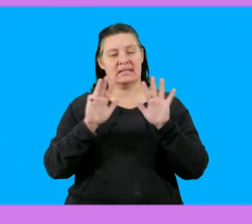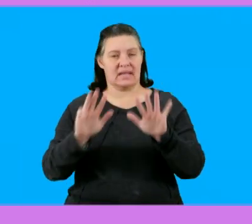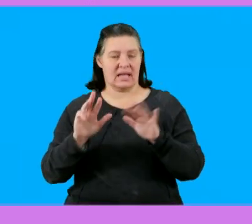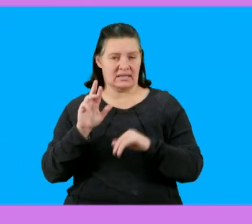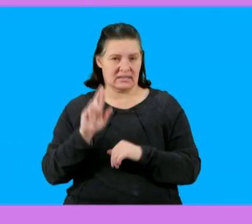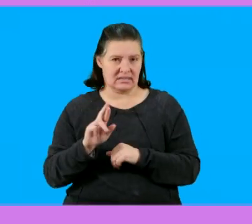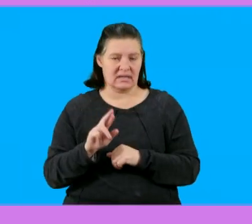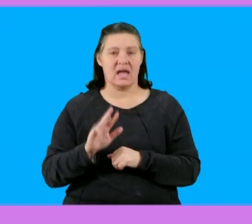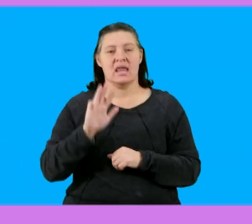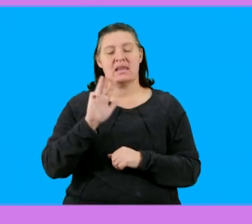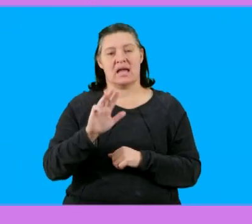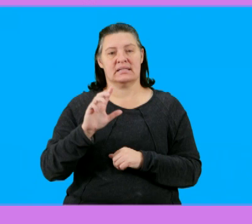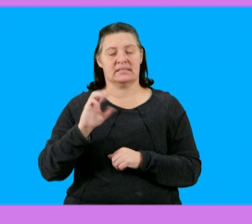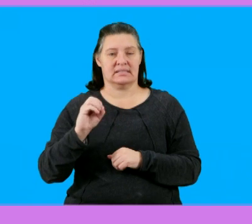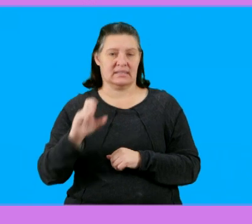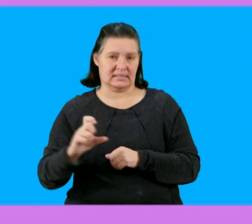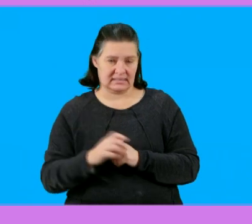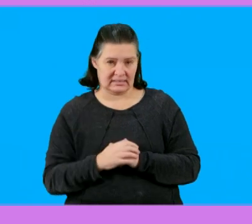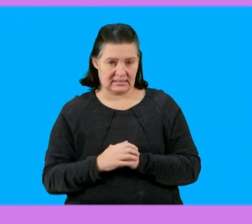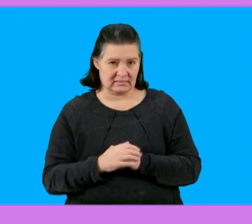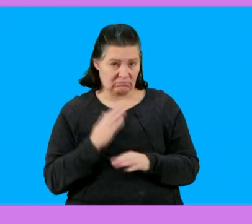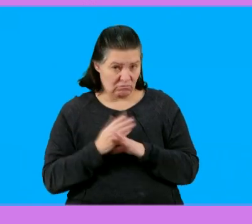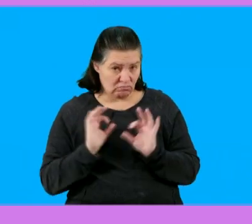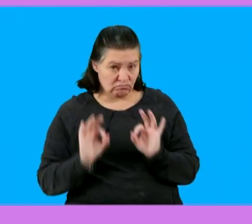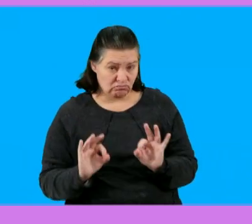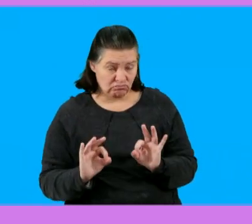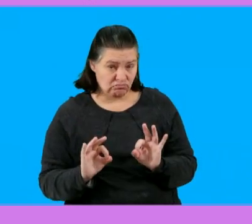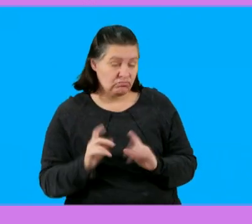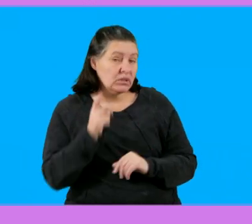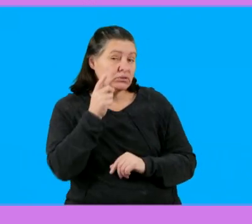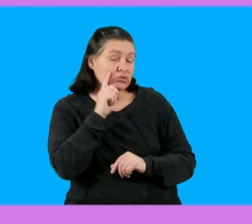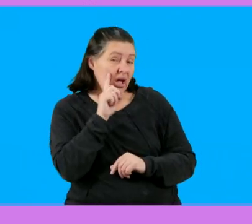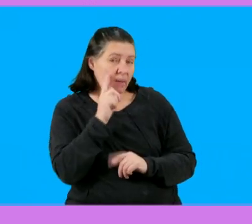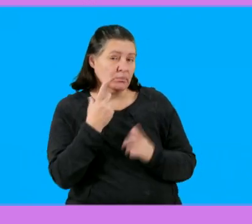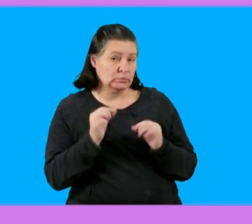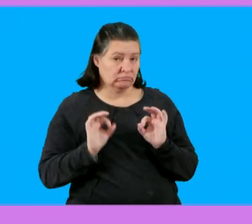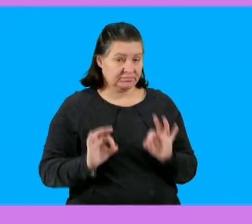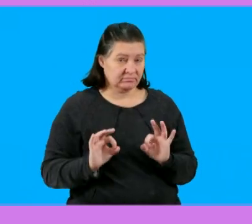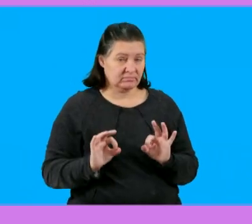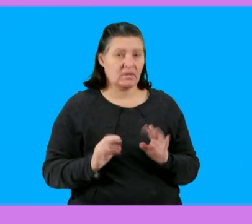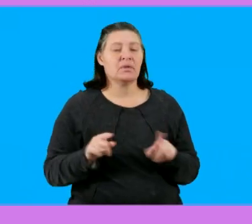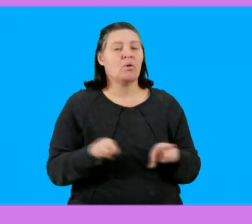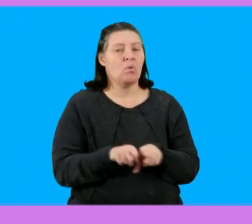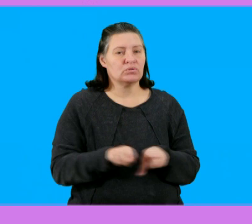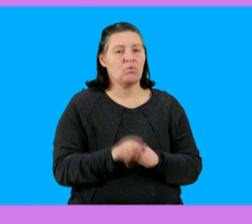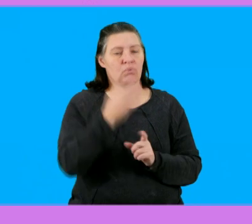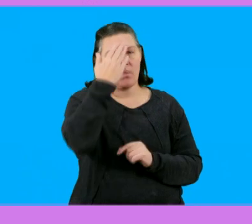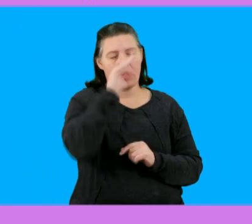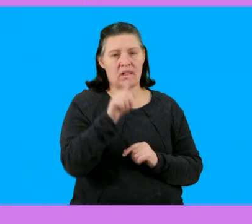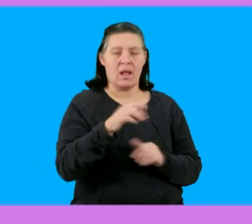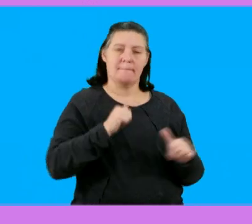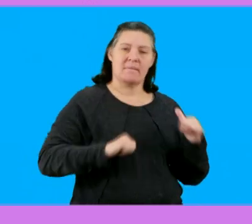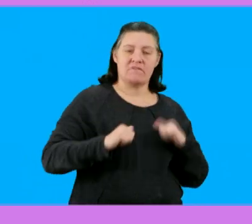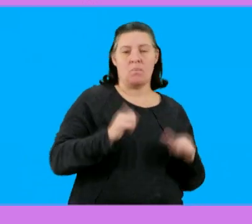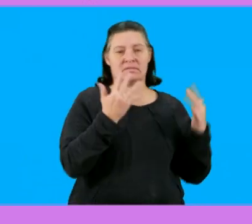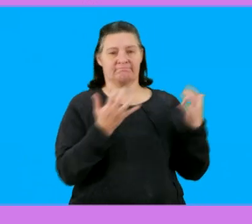899 Rand and 90 cents. Guys, I hope you are working with me. Check that I do the right thing here, but also so that you know how